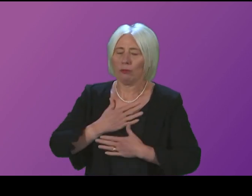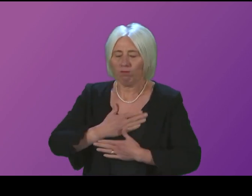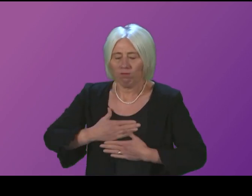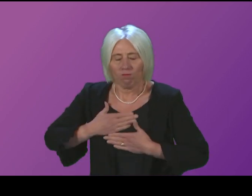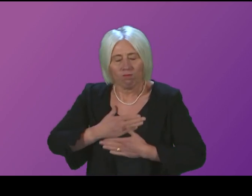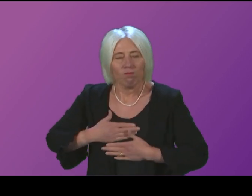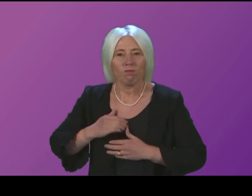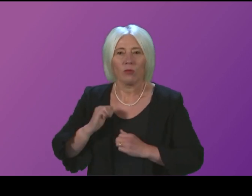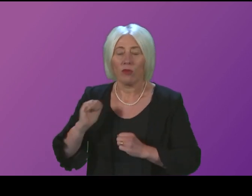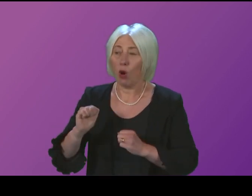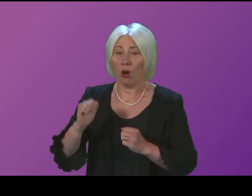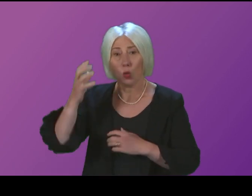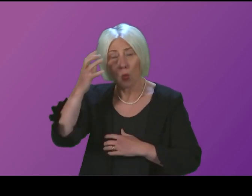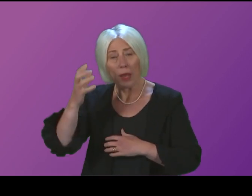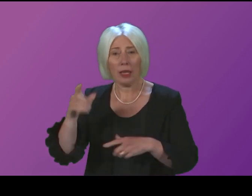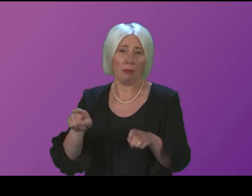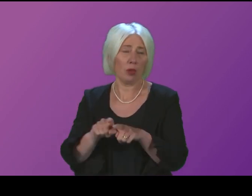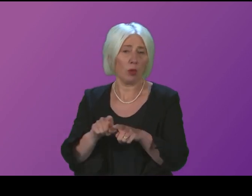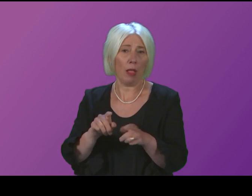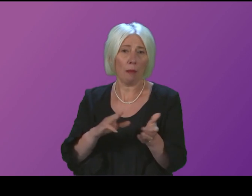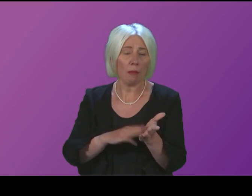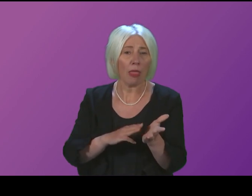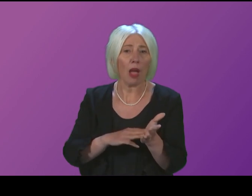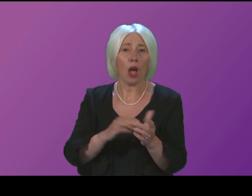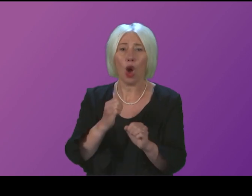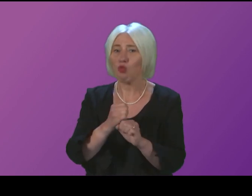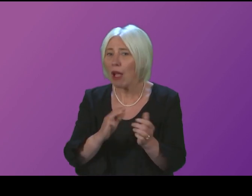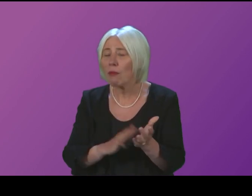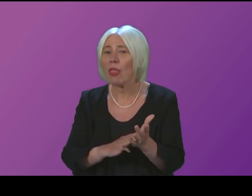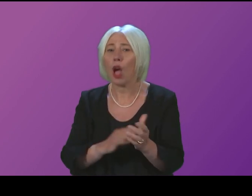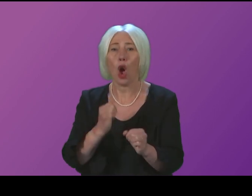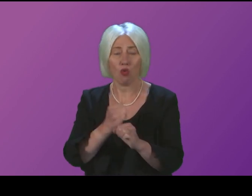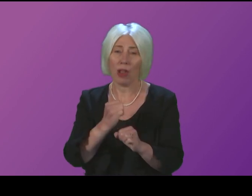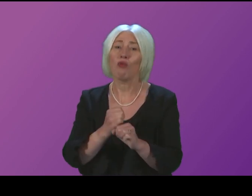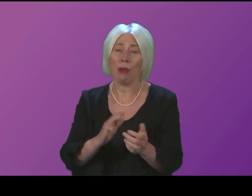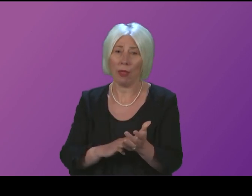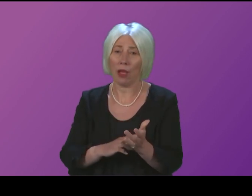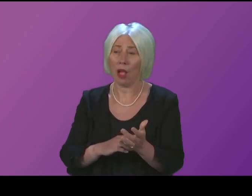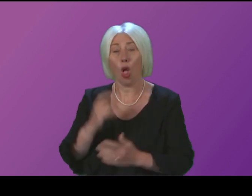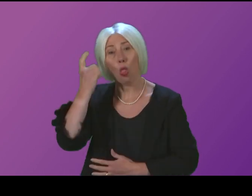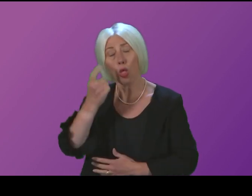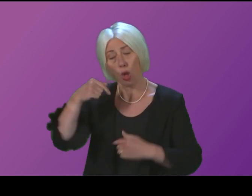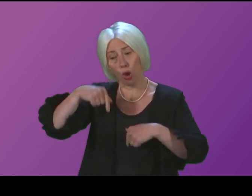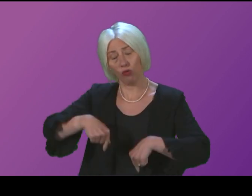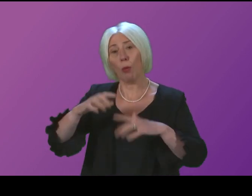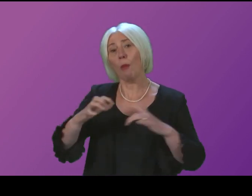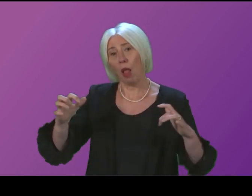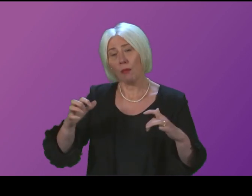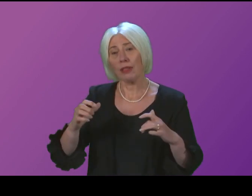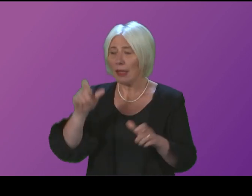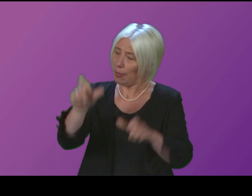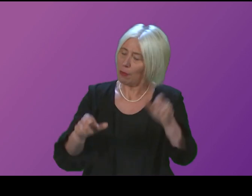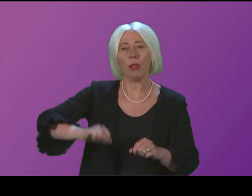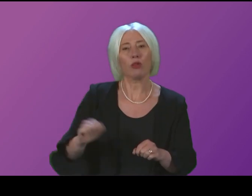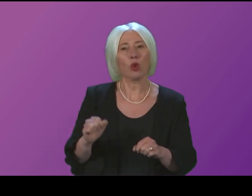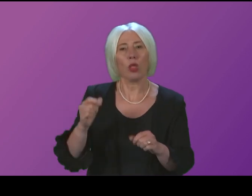mother, grandmother and great-grandmother. The thoughts of this Parliament and the people of Scotland are with